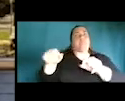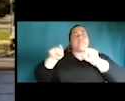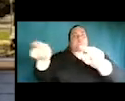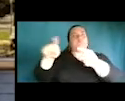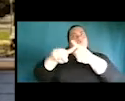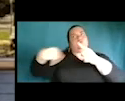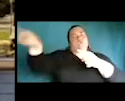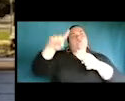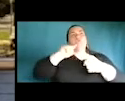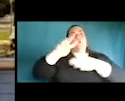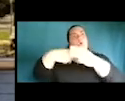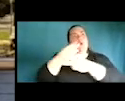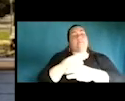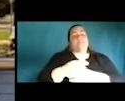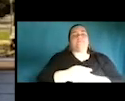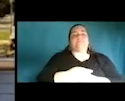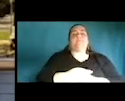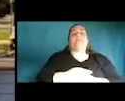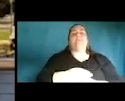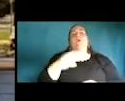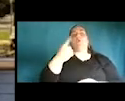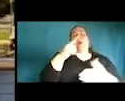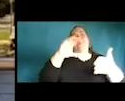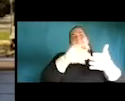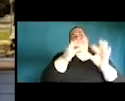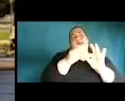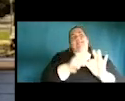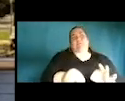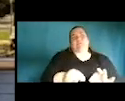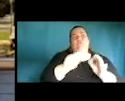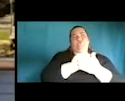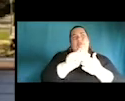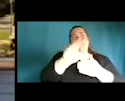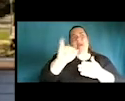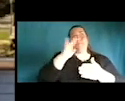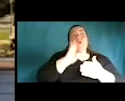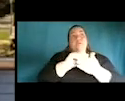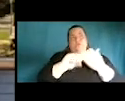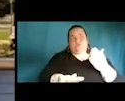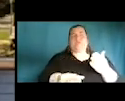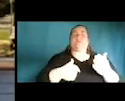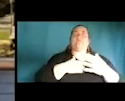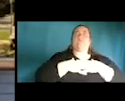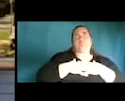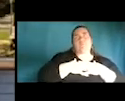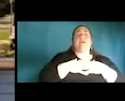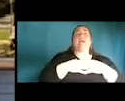There's a passage written by Brown students that I'm fond of. It says that the university should have as one of its aims,